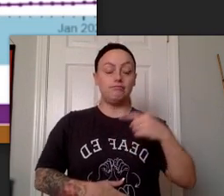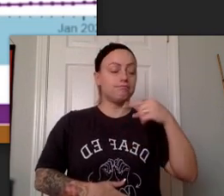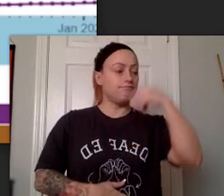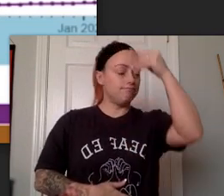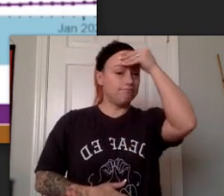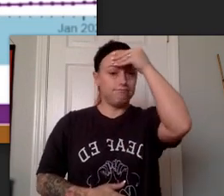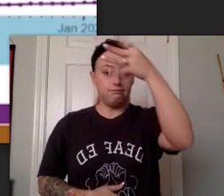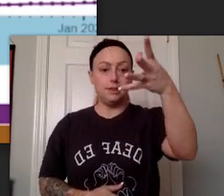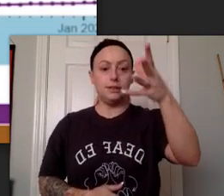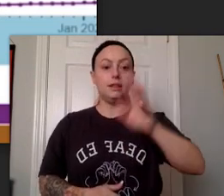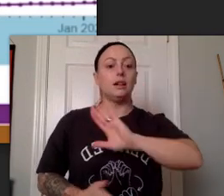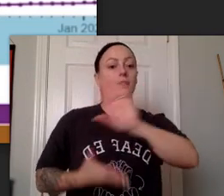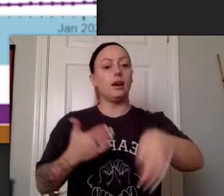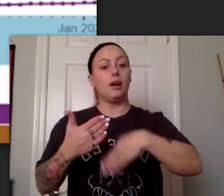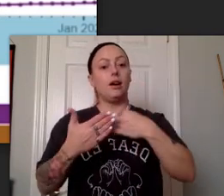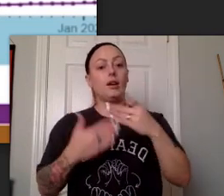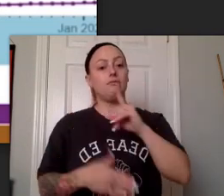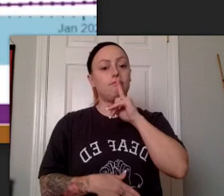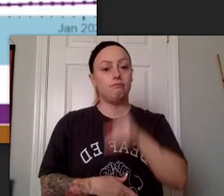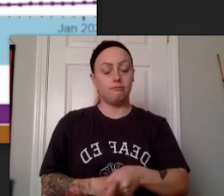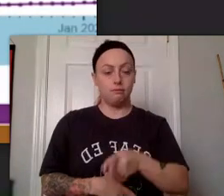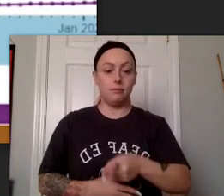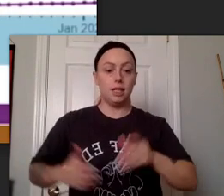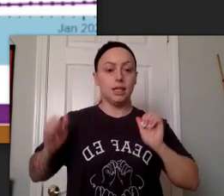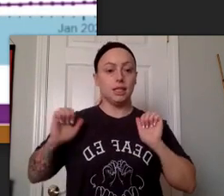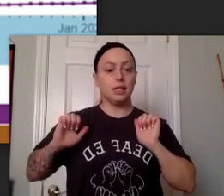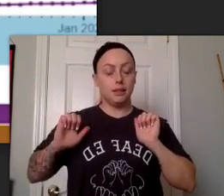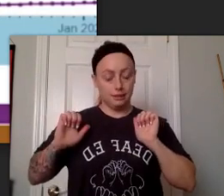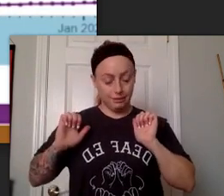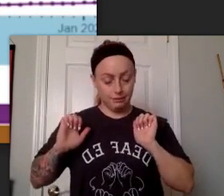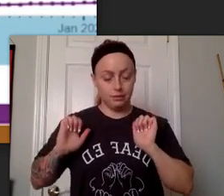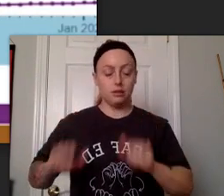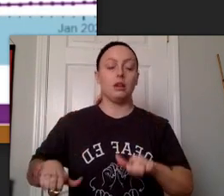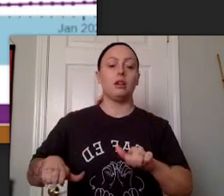it is very real, and it can just be